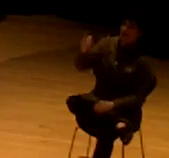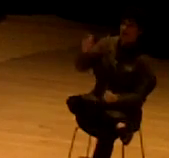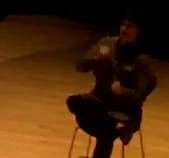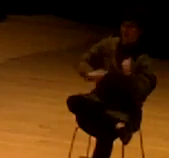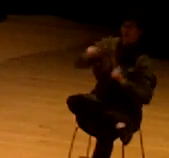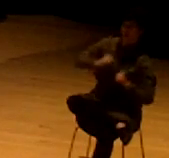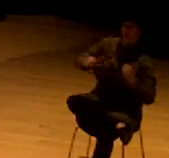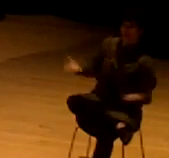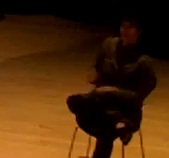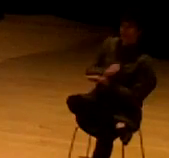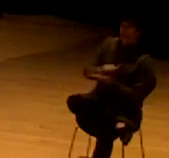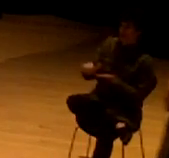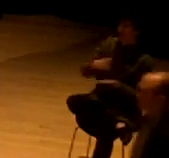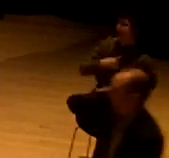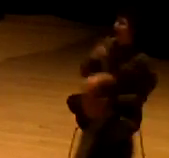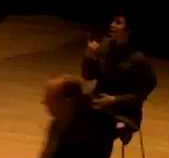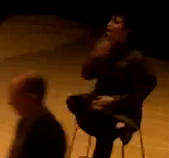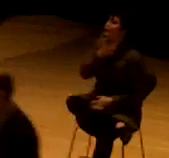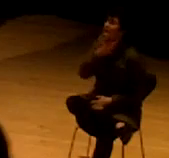or have.